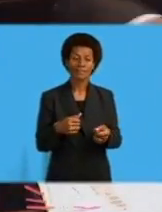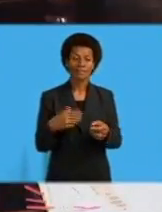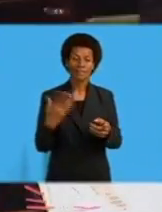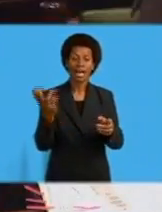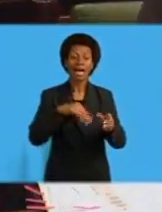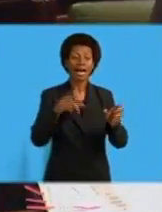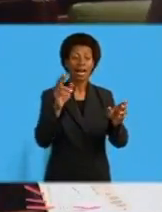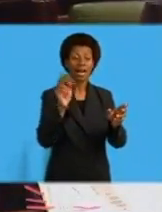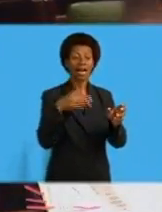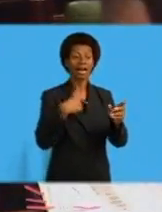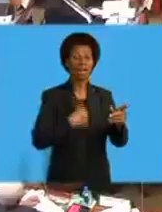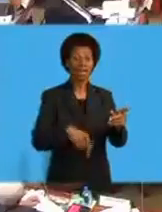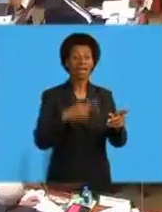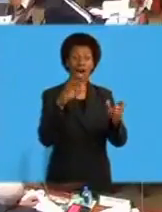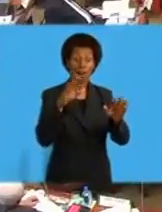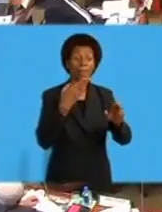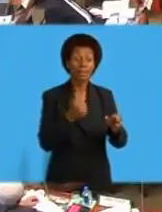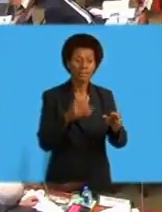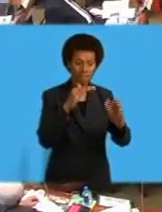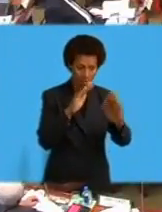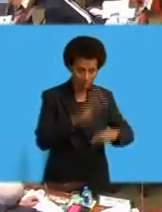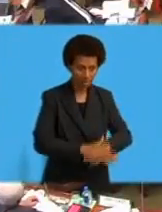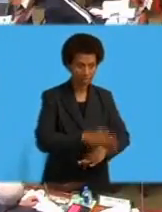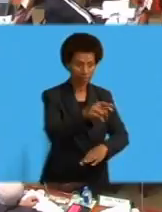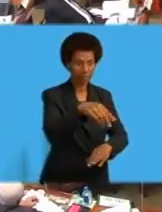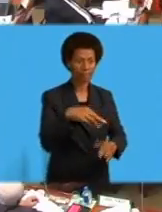can we have I have evidence too.